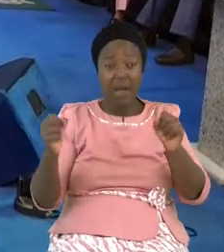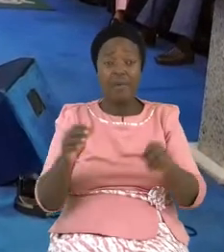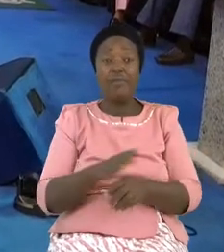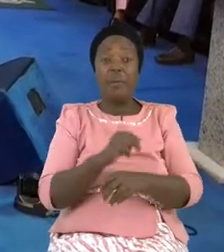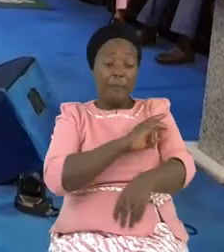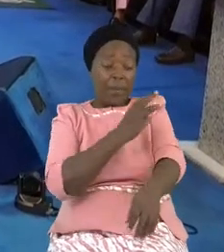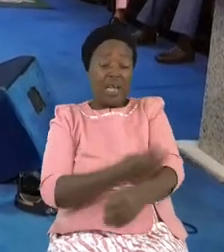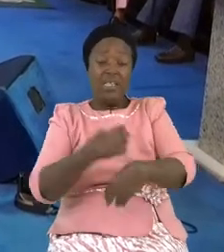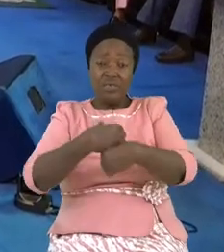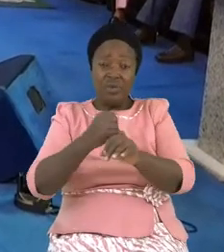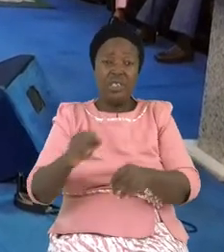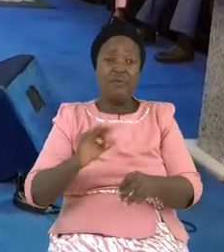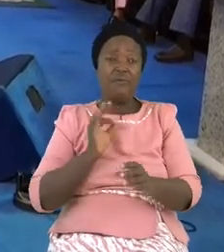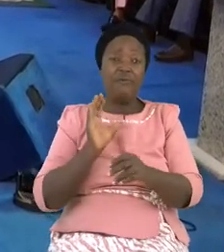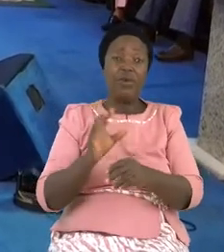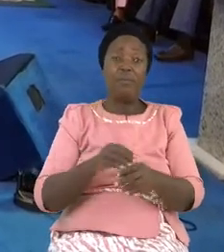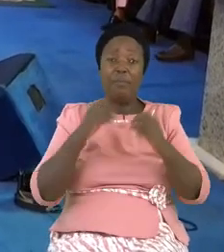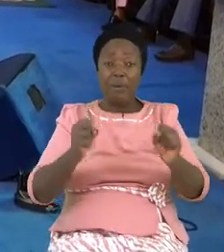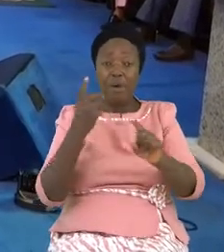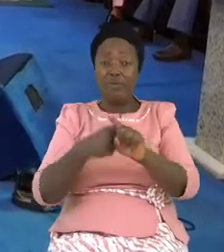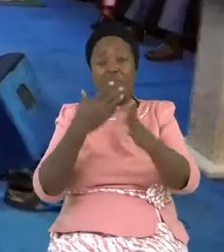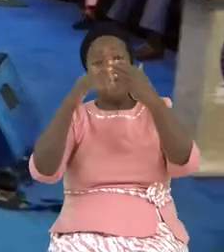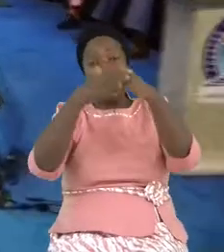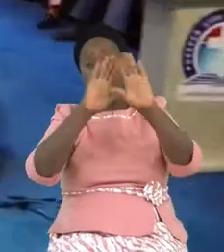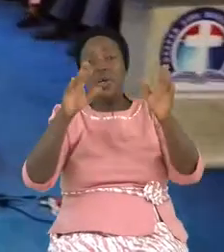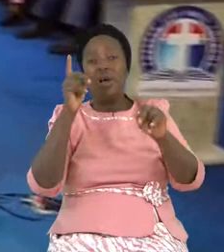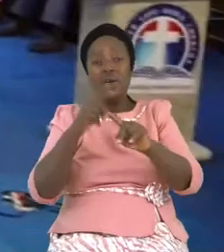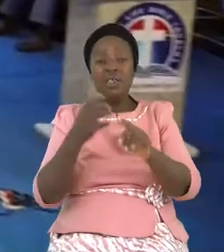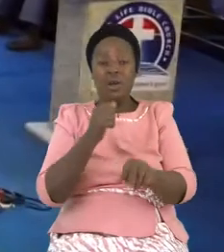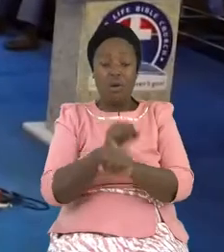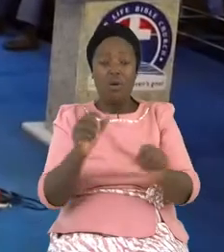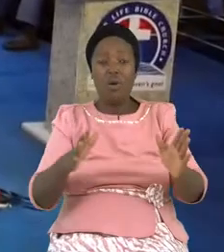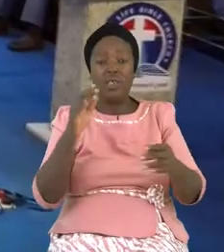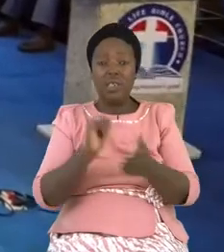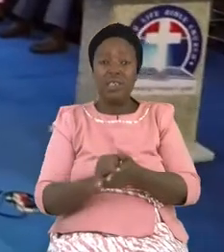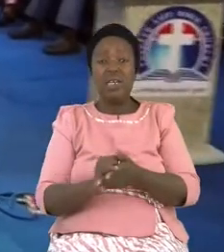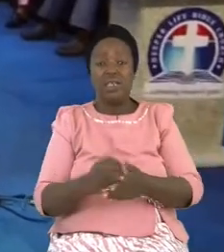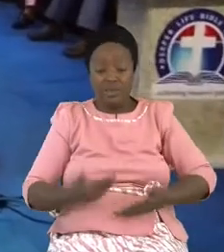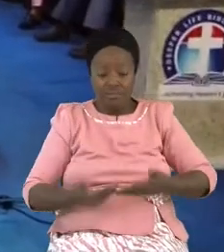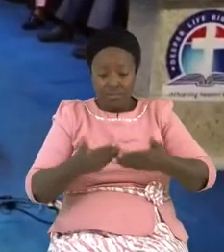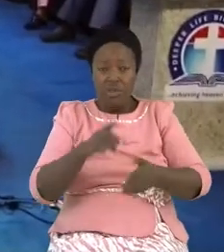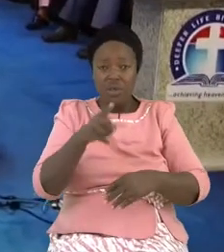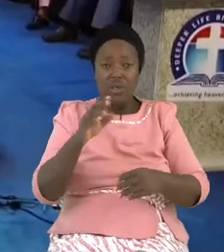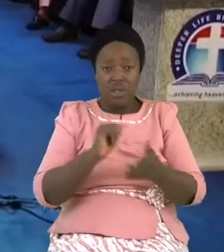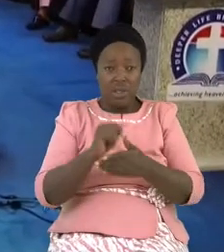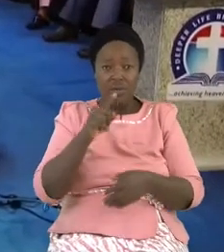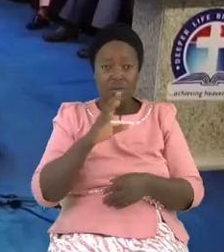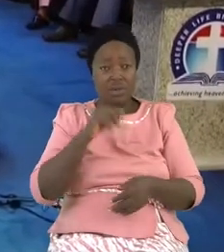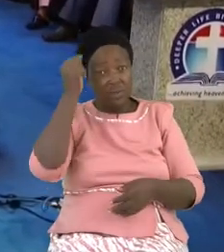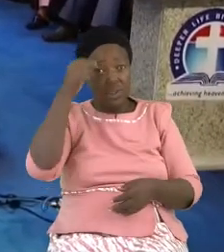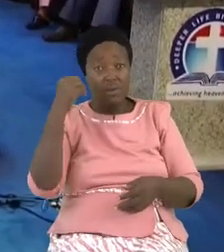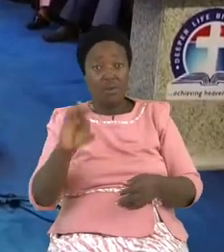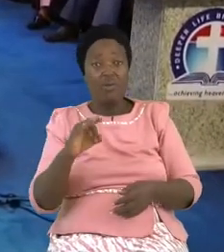creating force from heaven. Of the rock that begat thee, thou art unmindful and